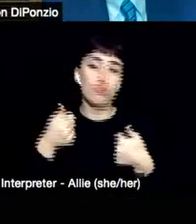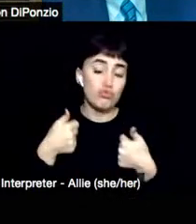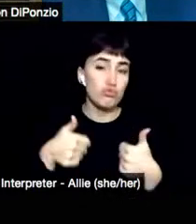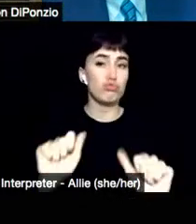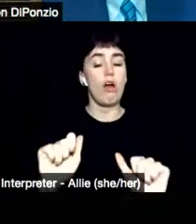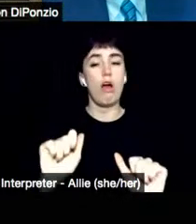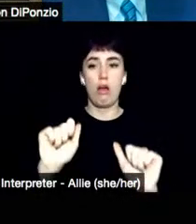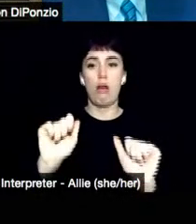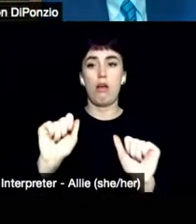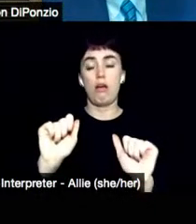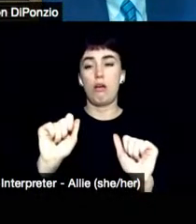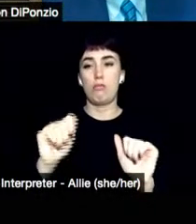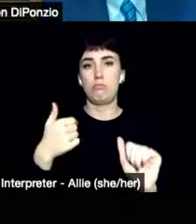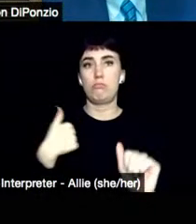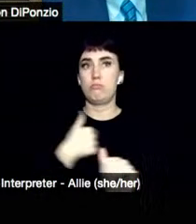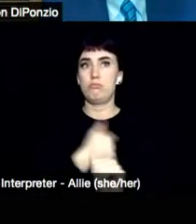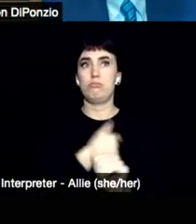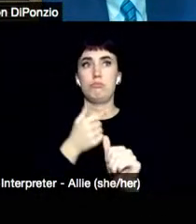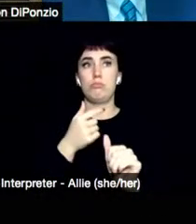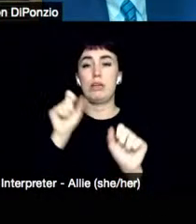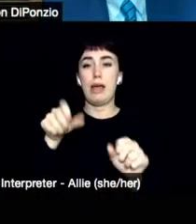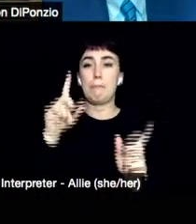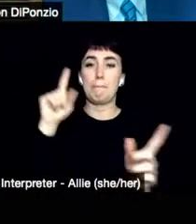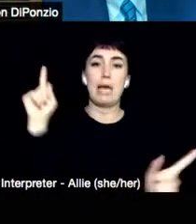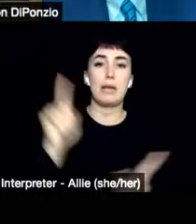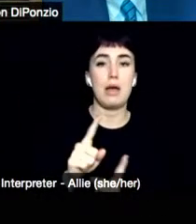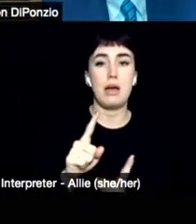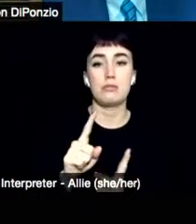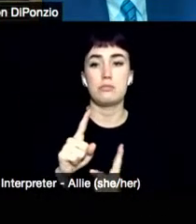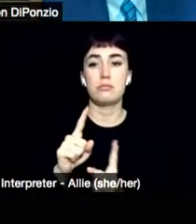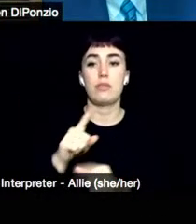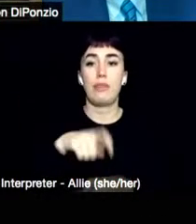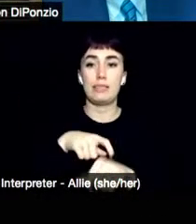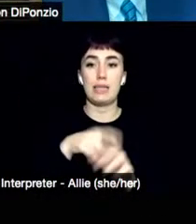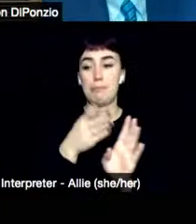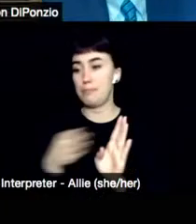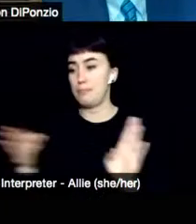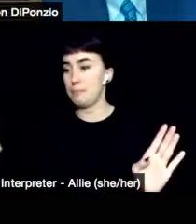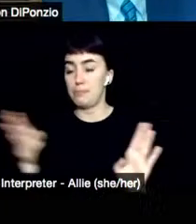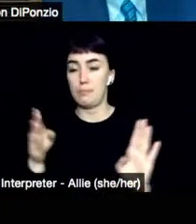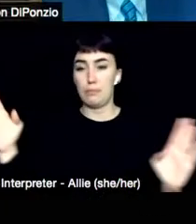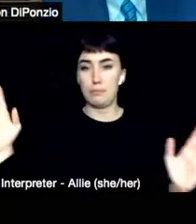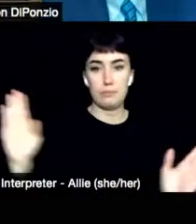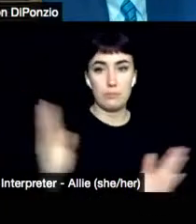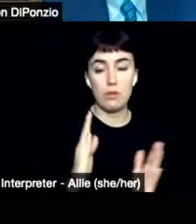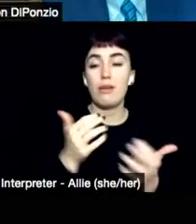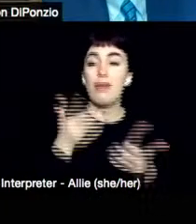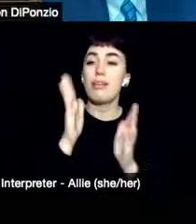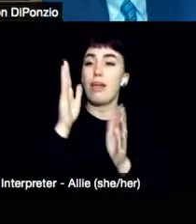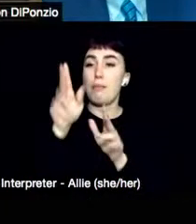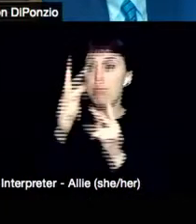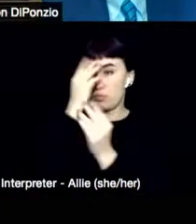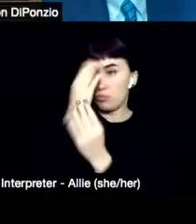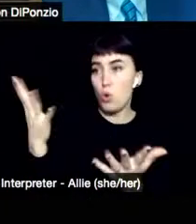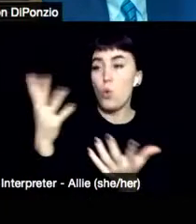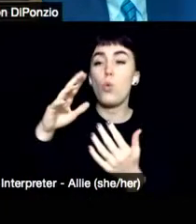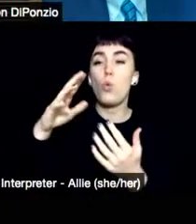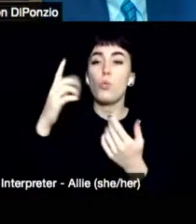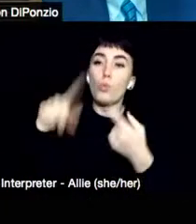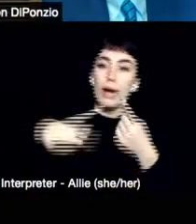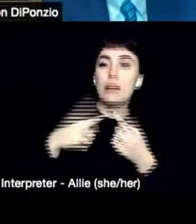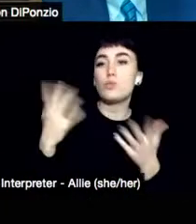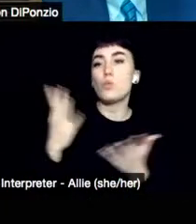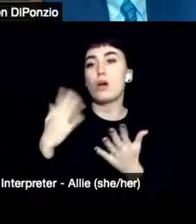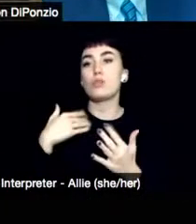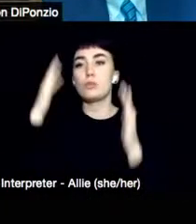we can minimize the timeframes and let people know what to expect as